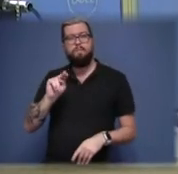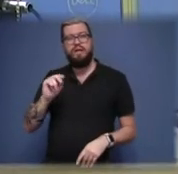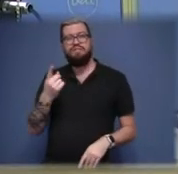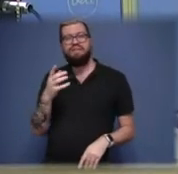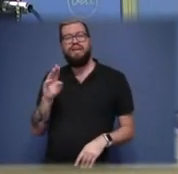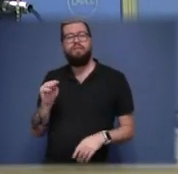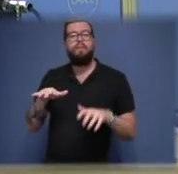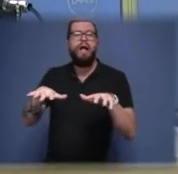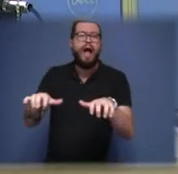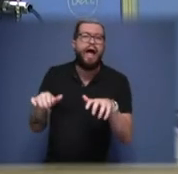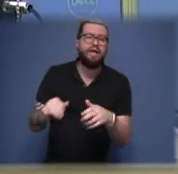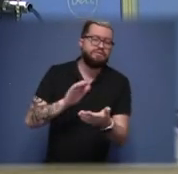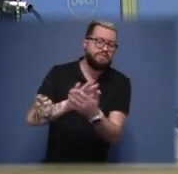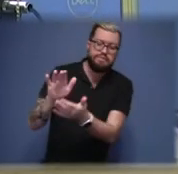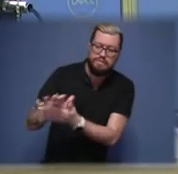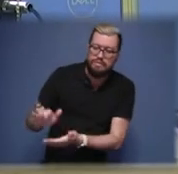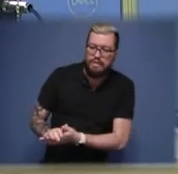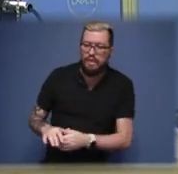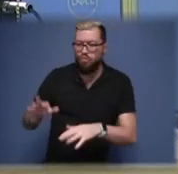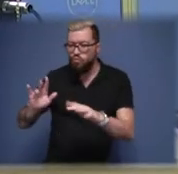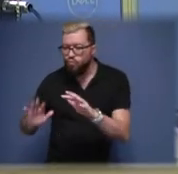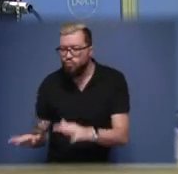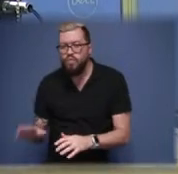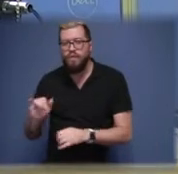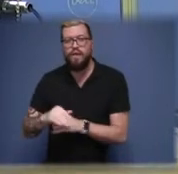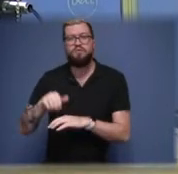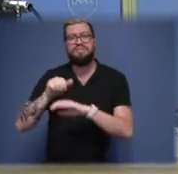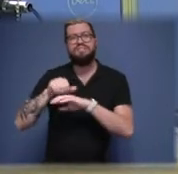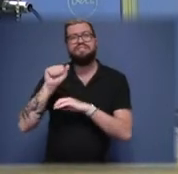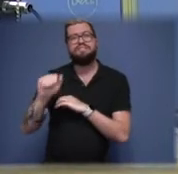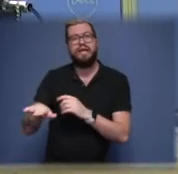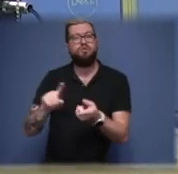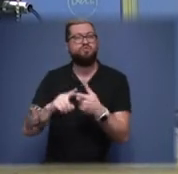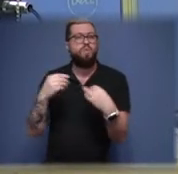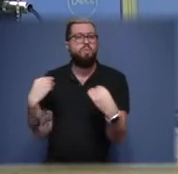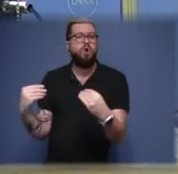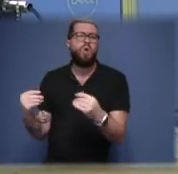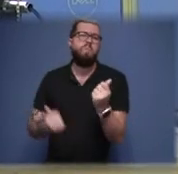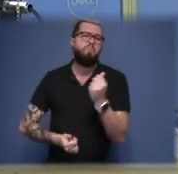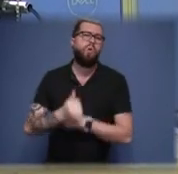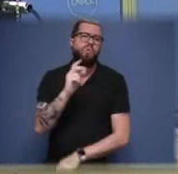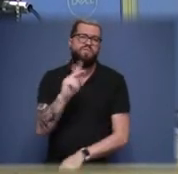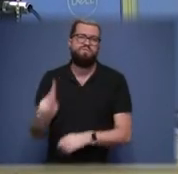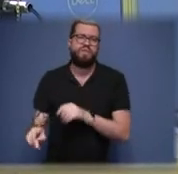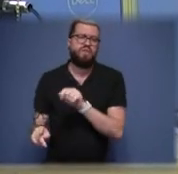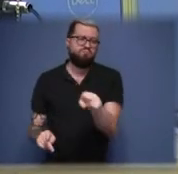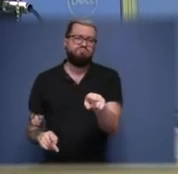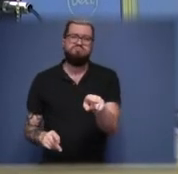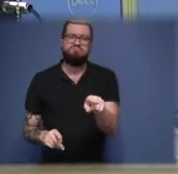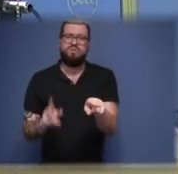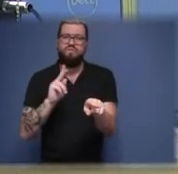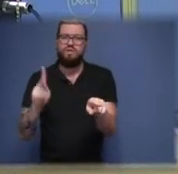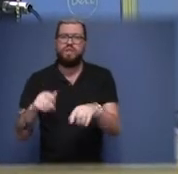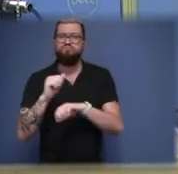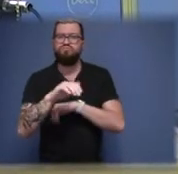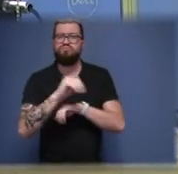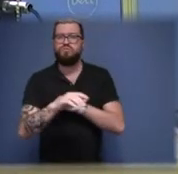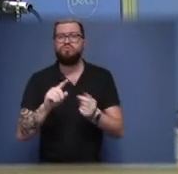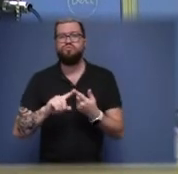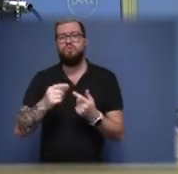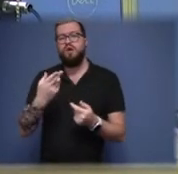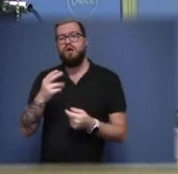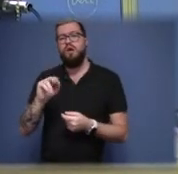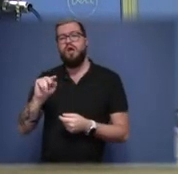and wash it down and ship it to the markets, mainly in Philadelphia. We went a lot up to Hunts